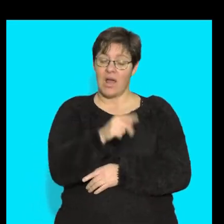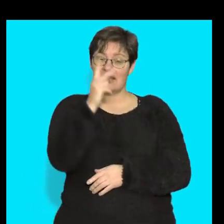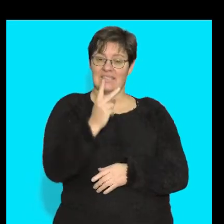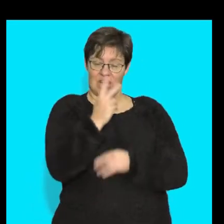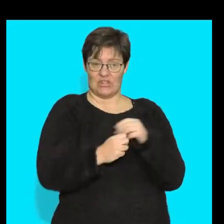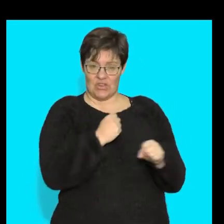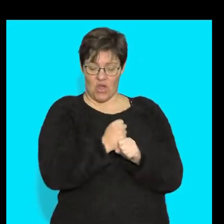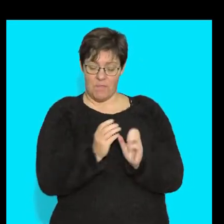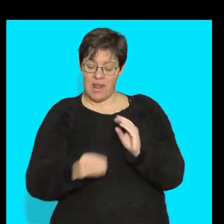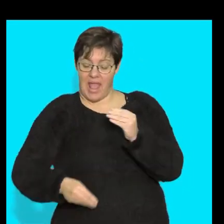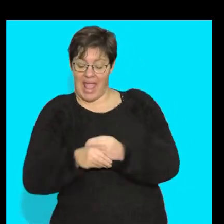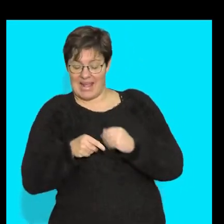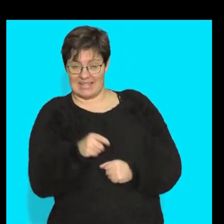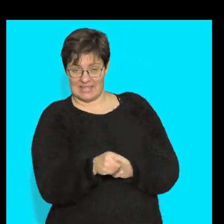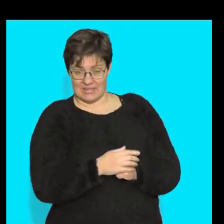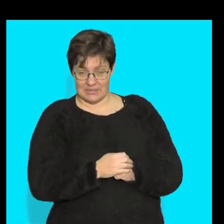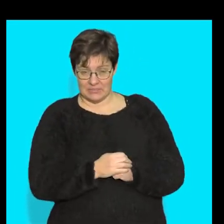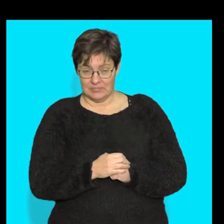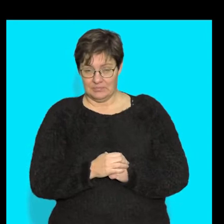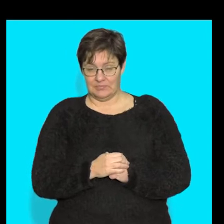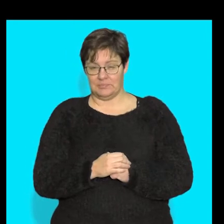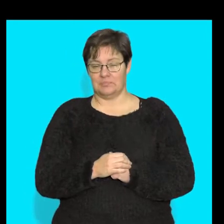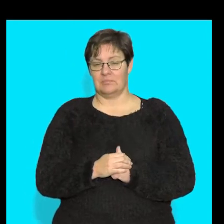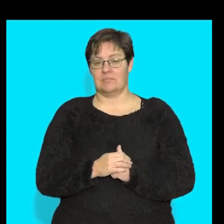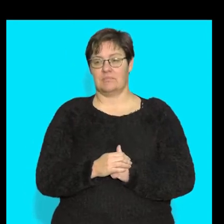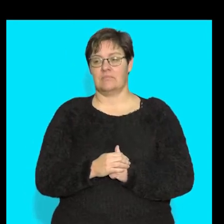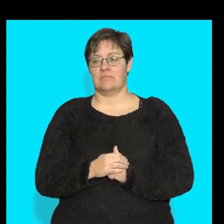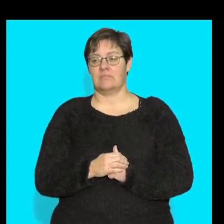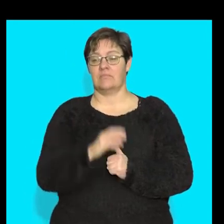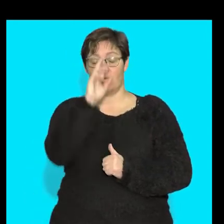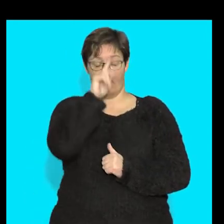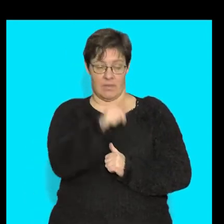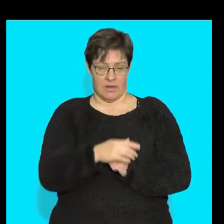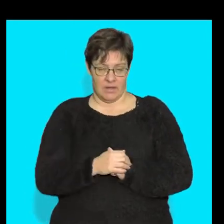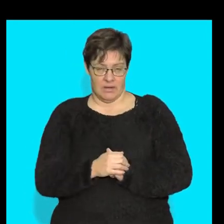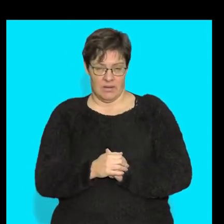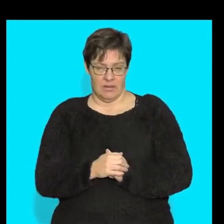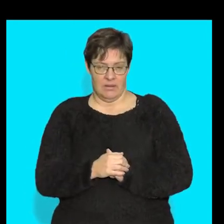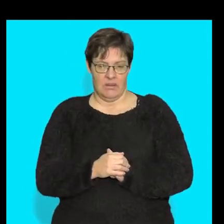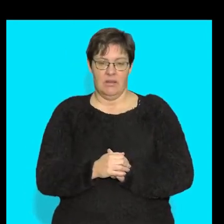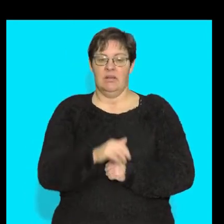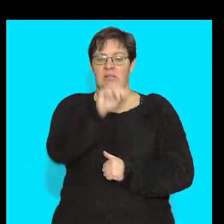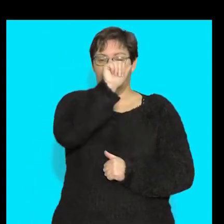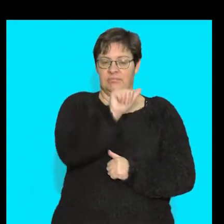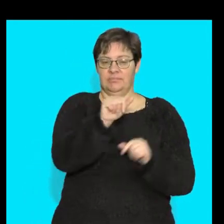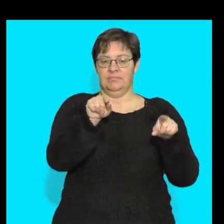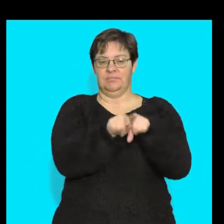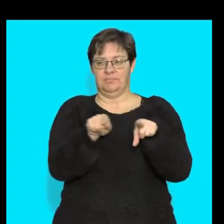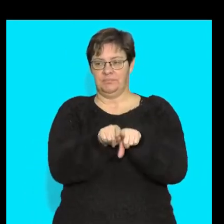focusing until 2nd year. So remember, this is going to be A is equals